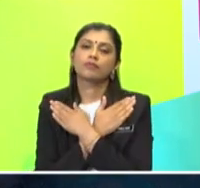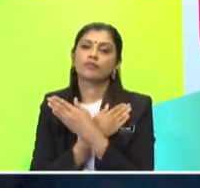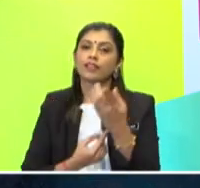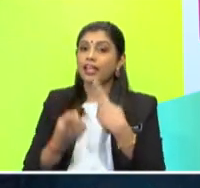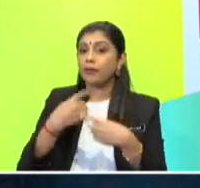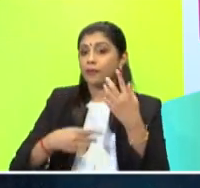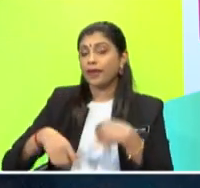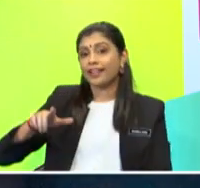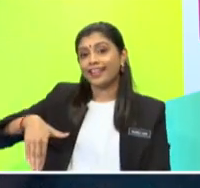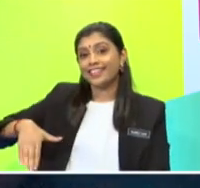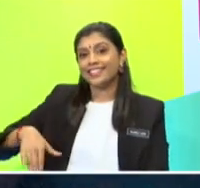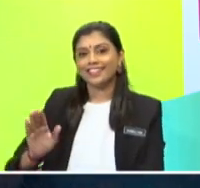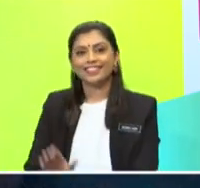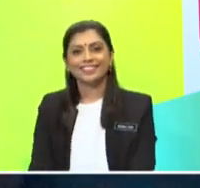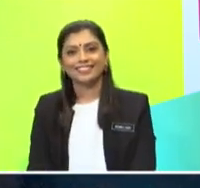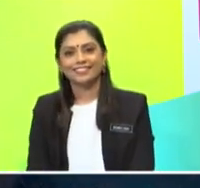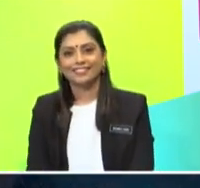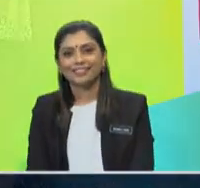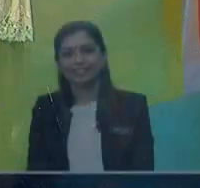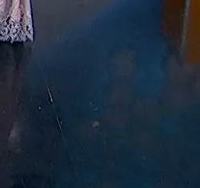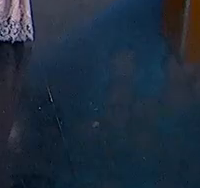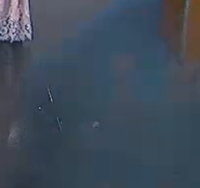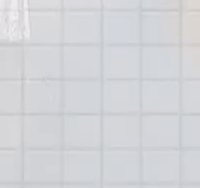on Lower Form on DidikTV KPM.